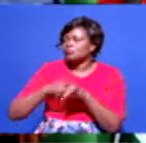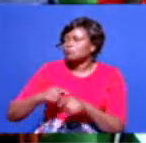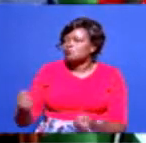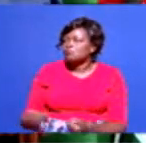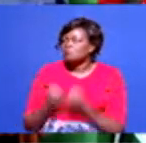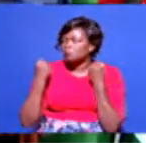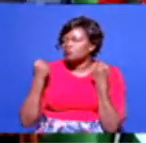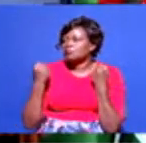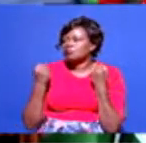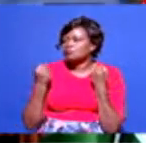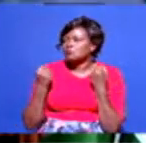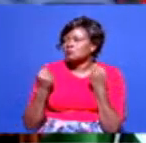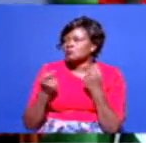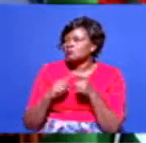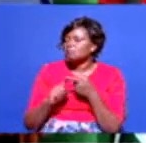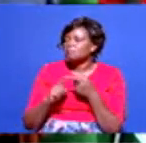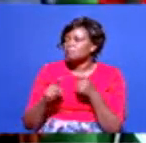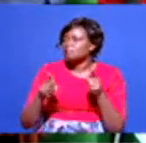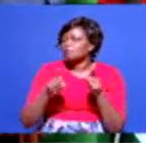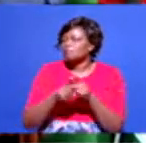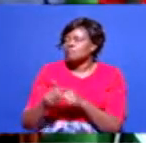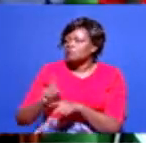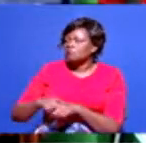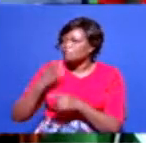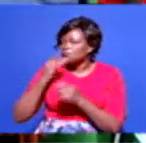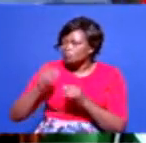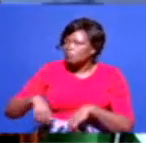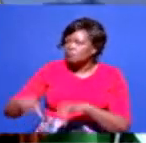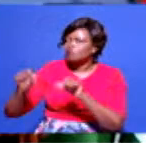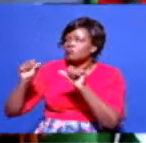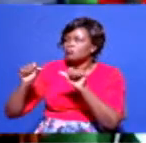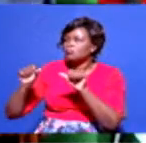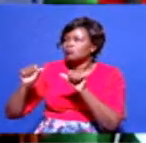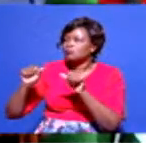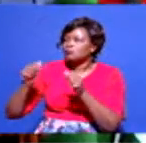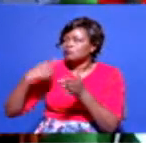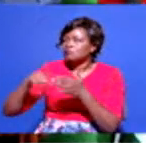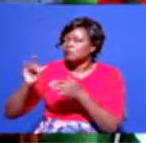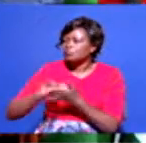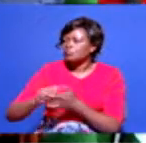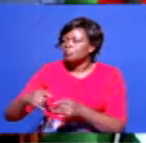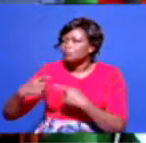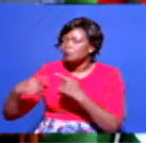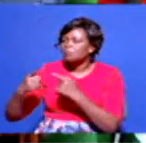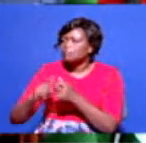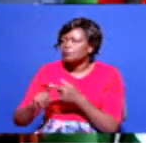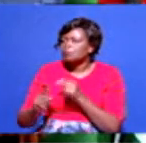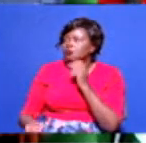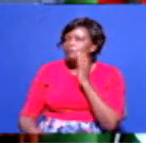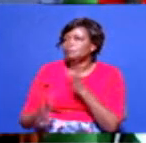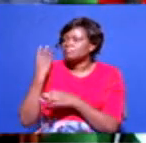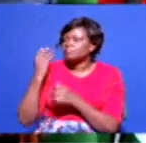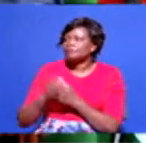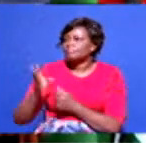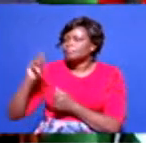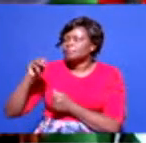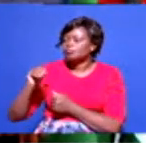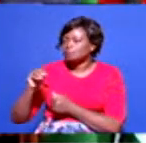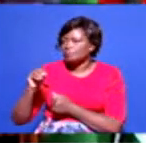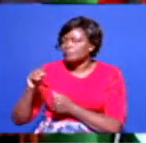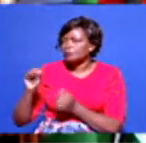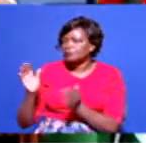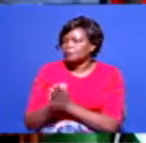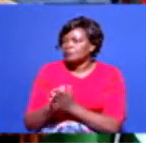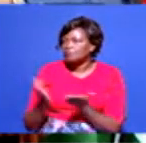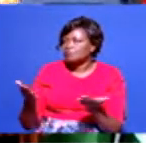come. And consequent which, let's go ahead. He approved that we go ahead with the launch of M-Pesa. And